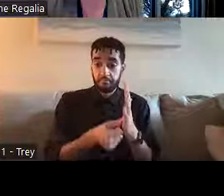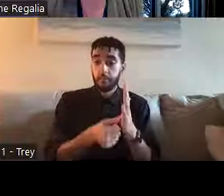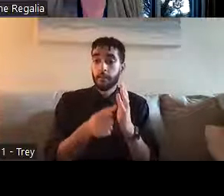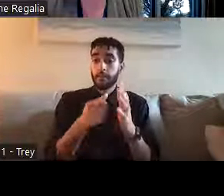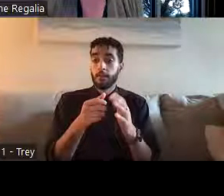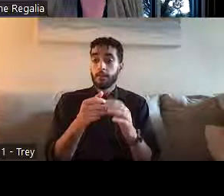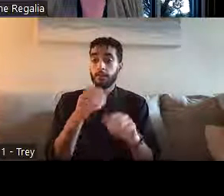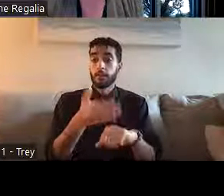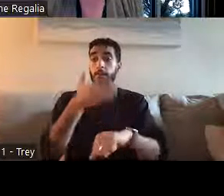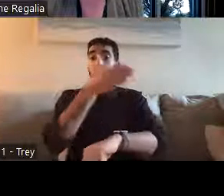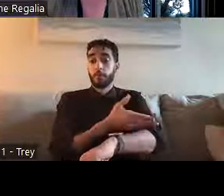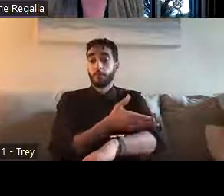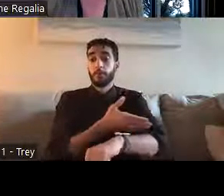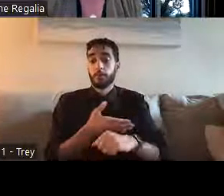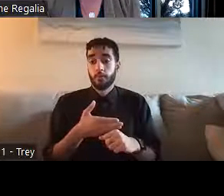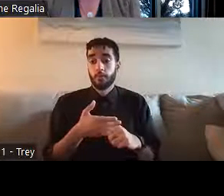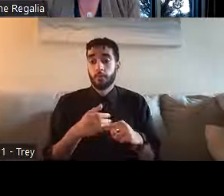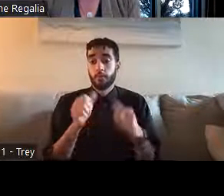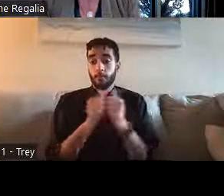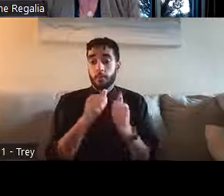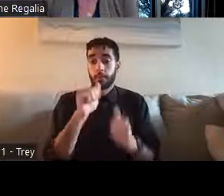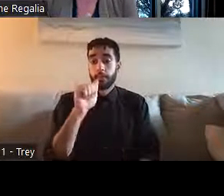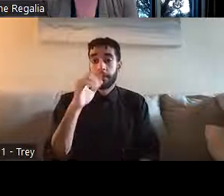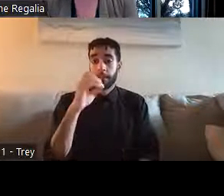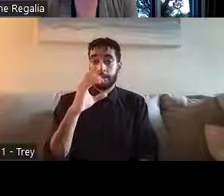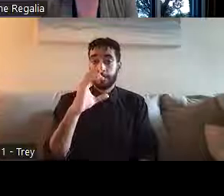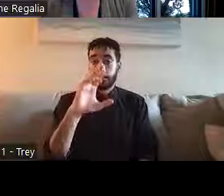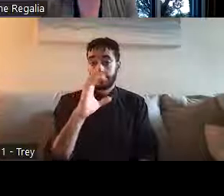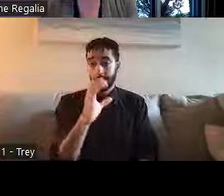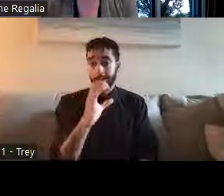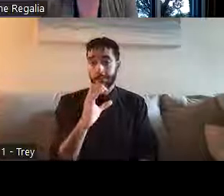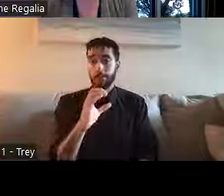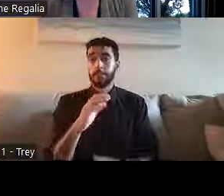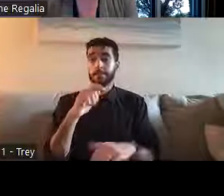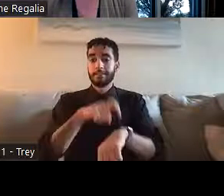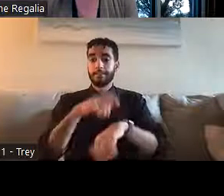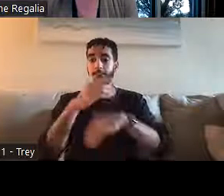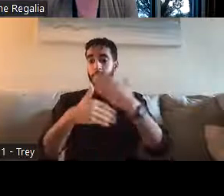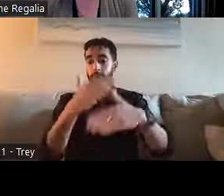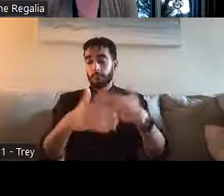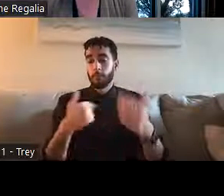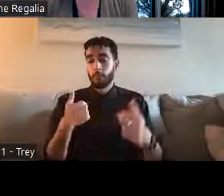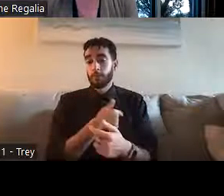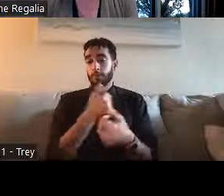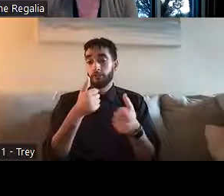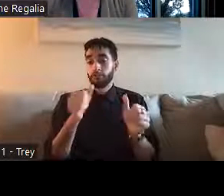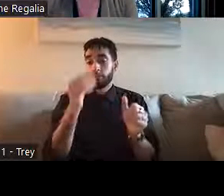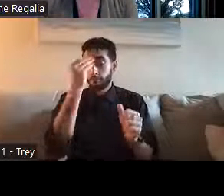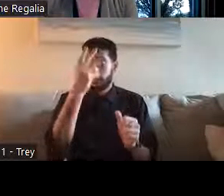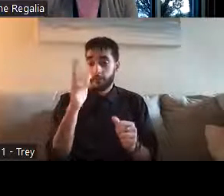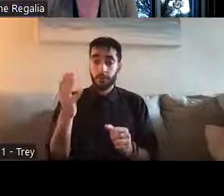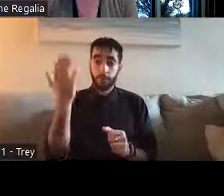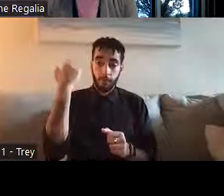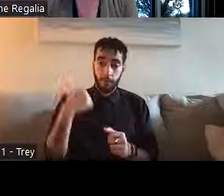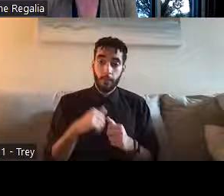increasing engagement, and maintaining improved function over time. And as I mentioned earlier, we are one of the few non-pharmacological